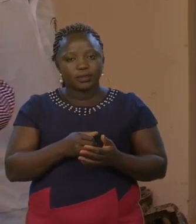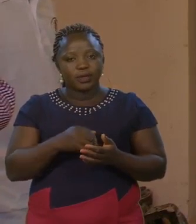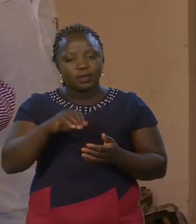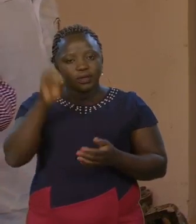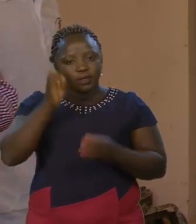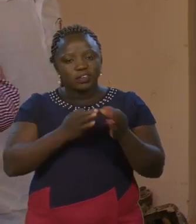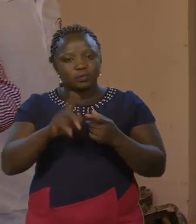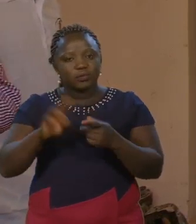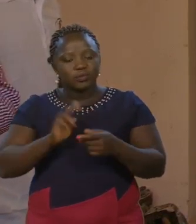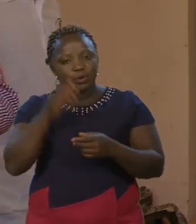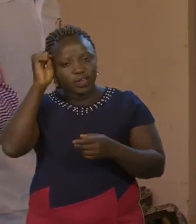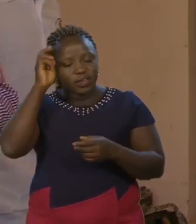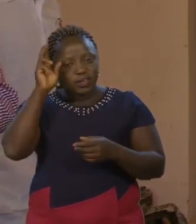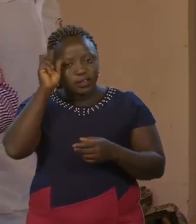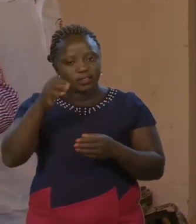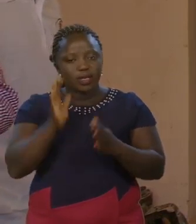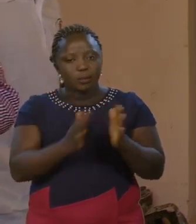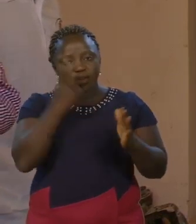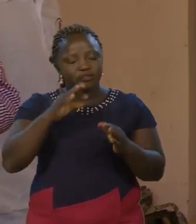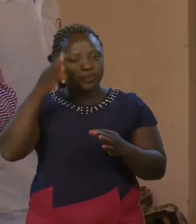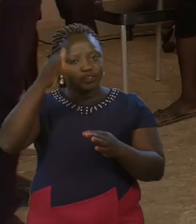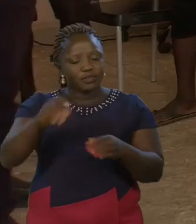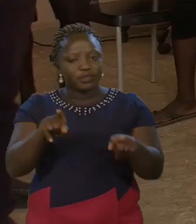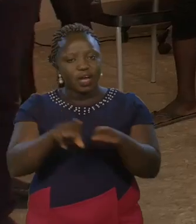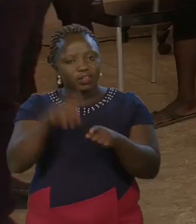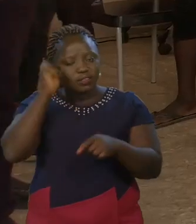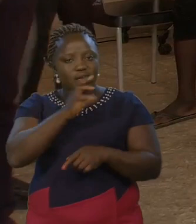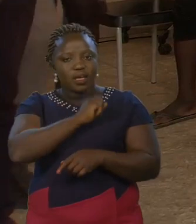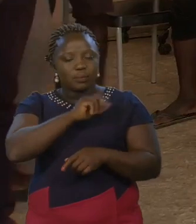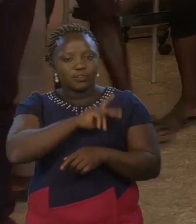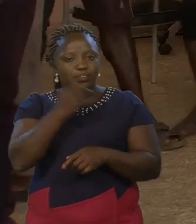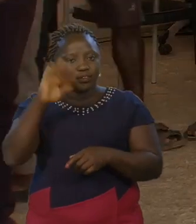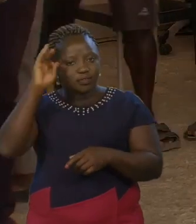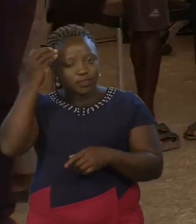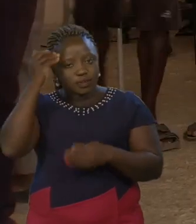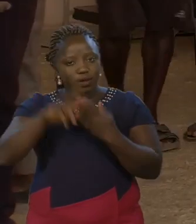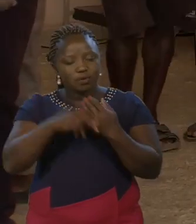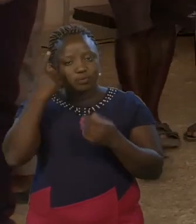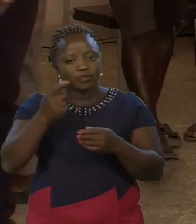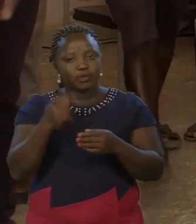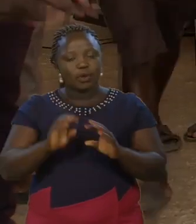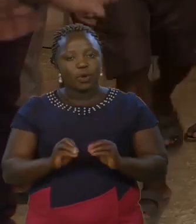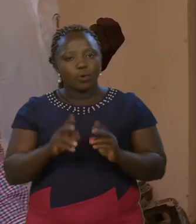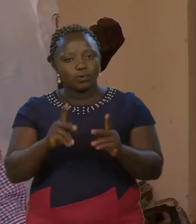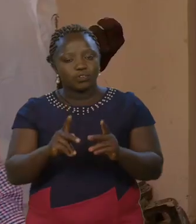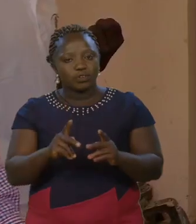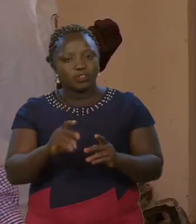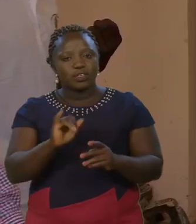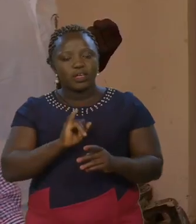Ibrahim shares with us his plans for the future as he appreciates the federal government for the opportunity.